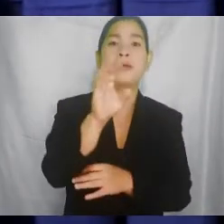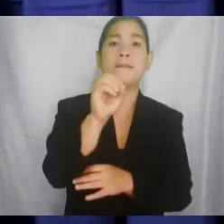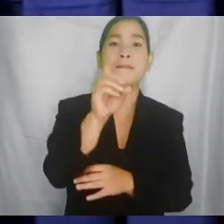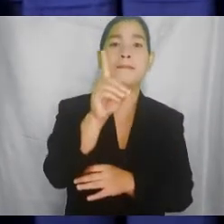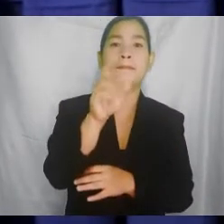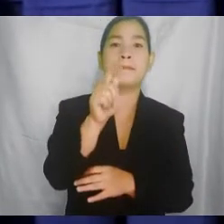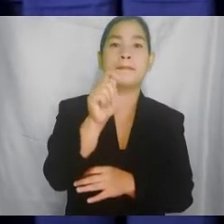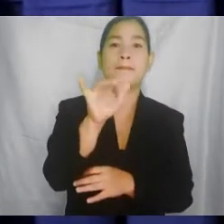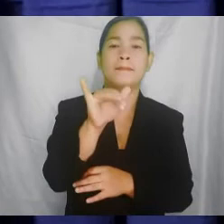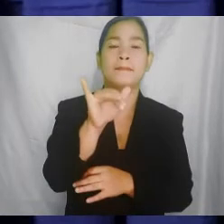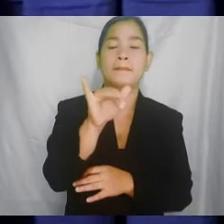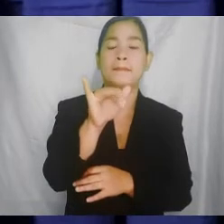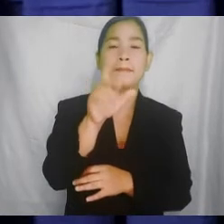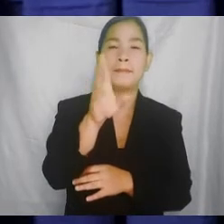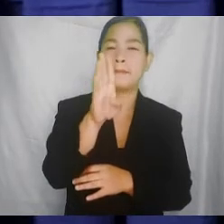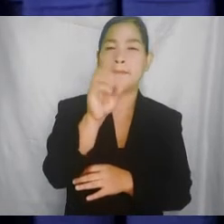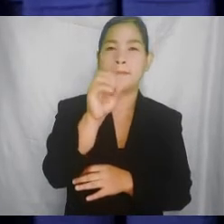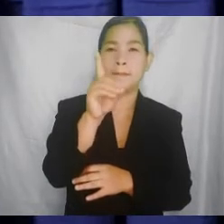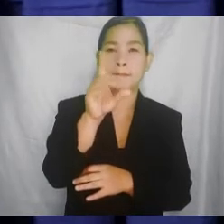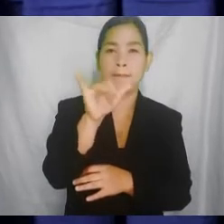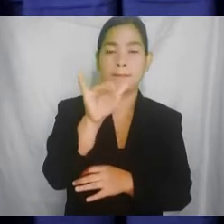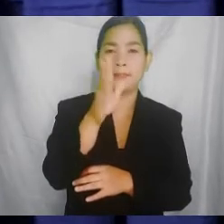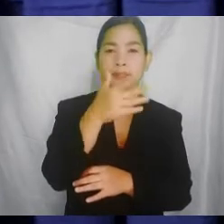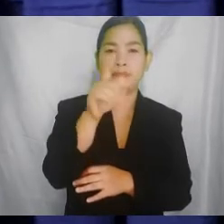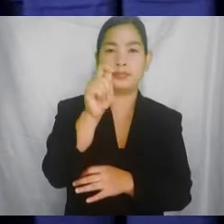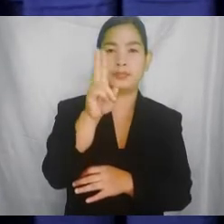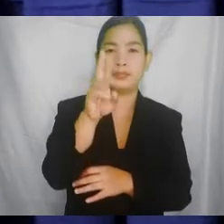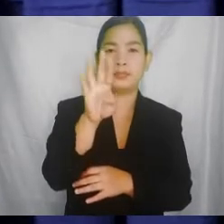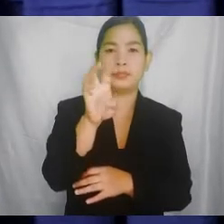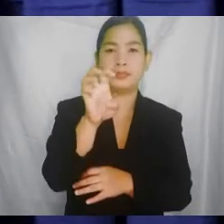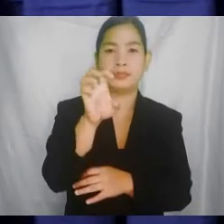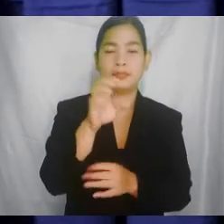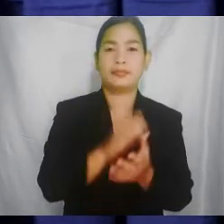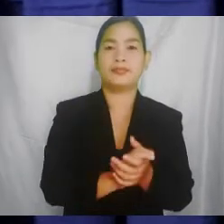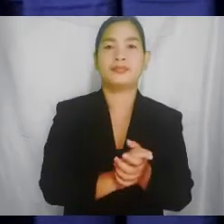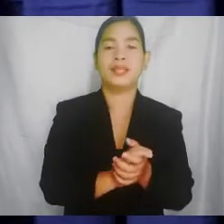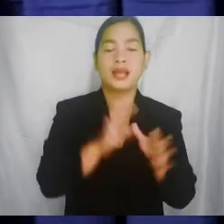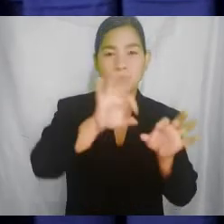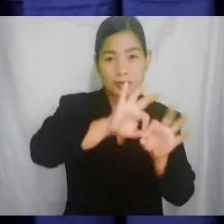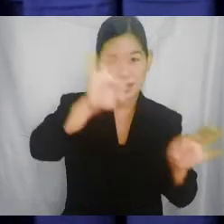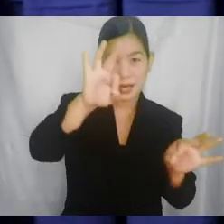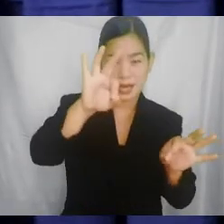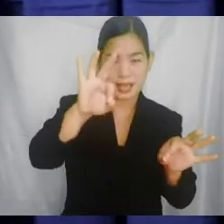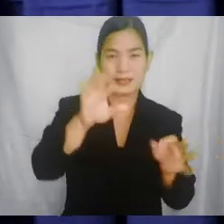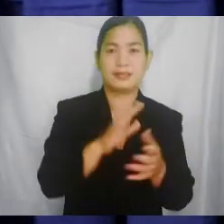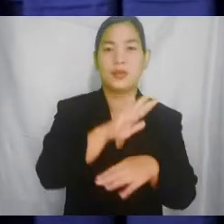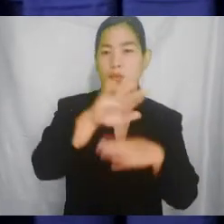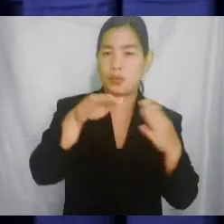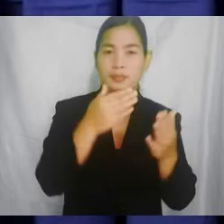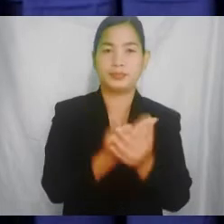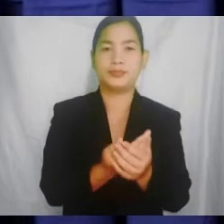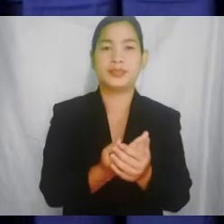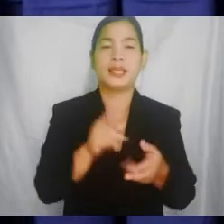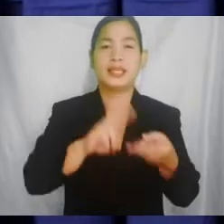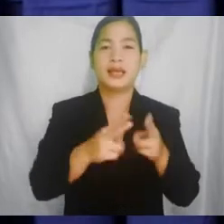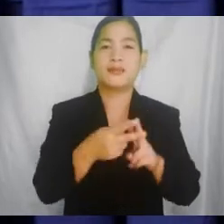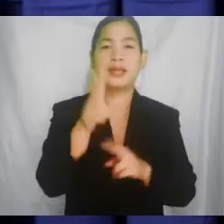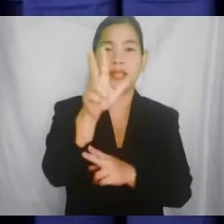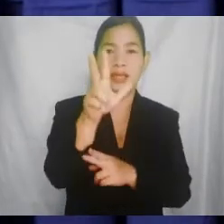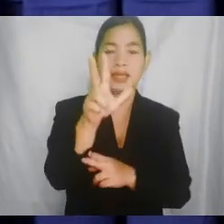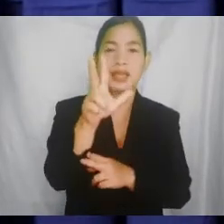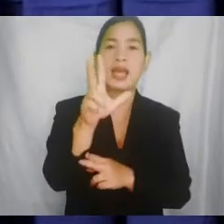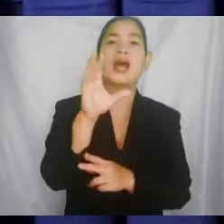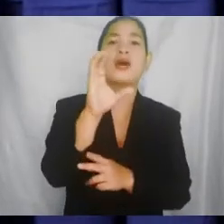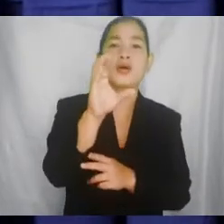lenses. For number 3, the answer is coarse adjustment knob. It's the